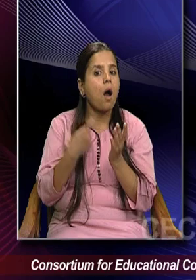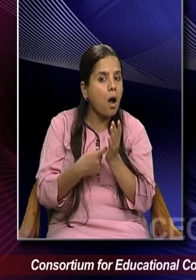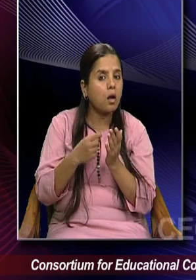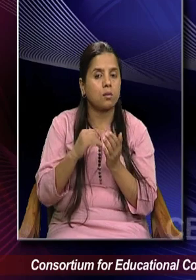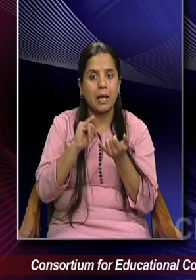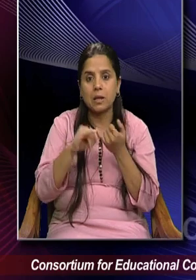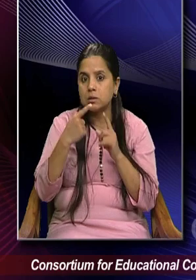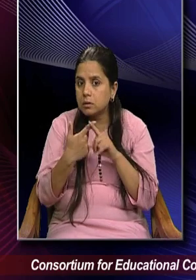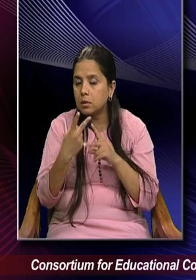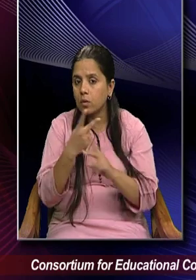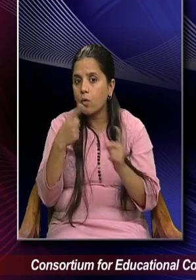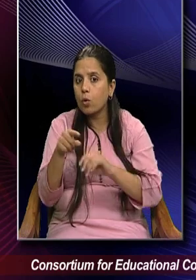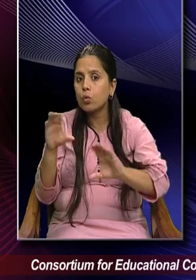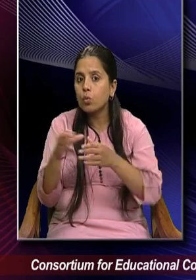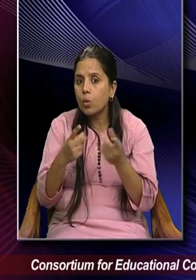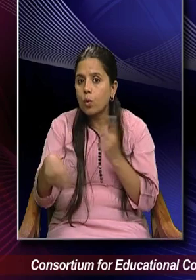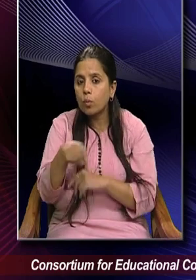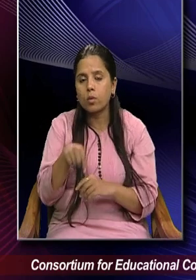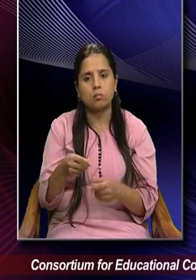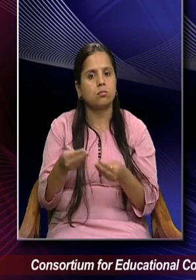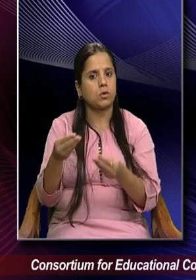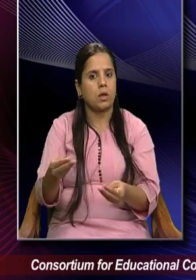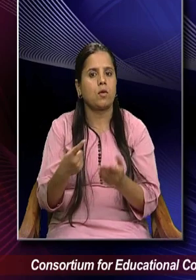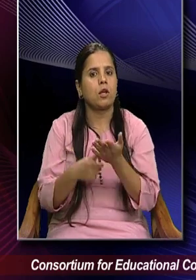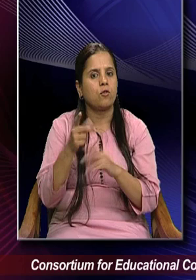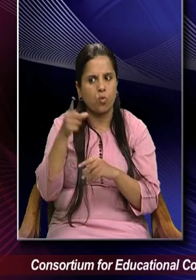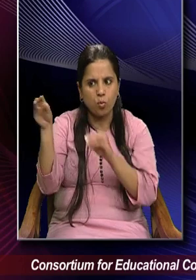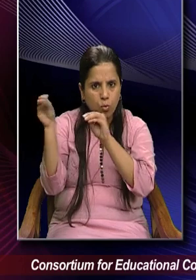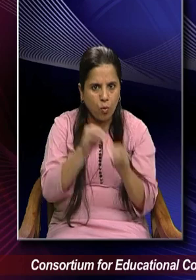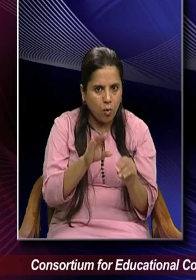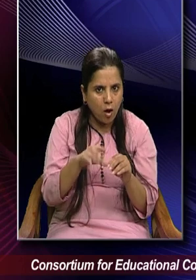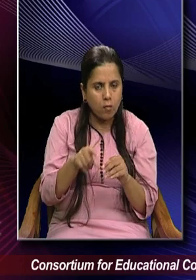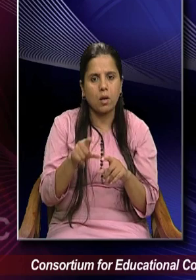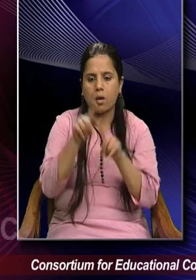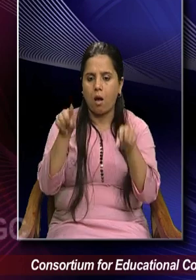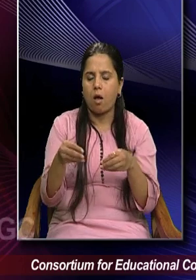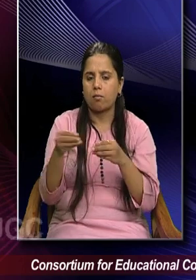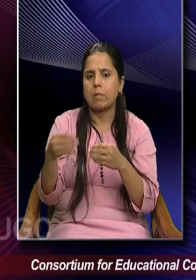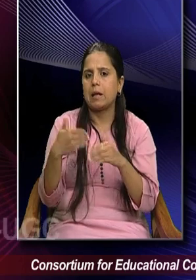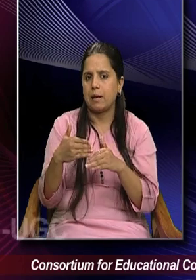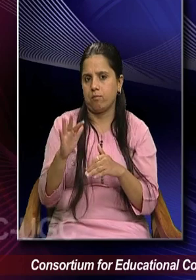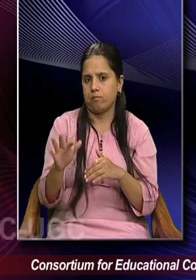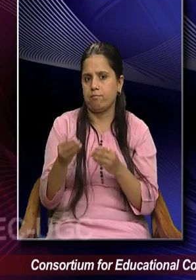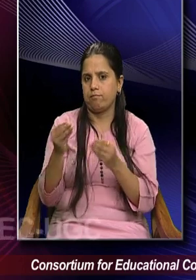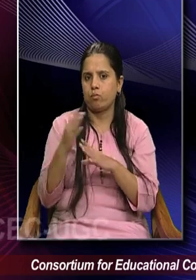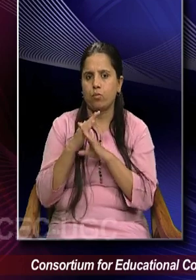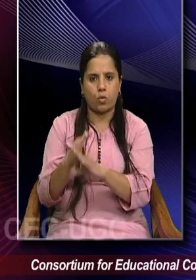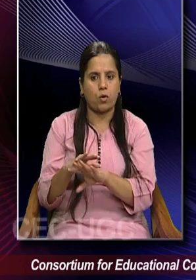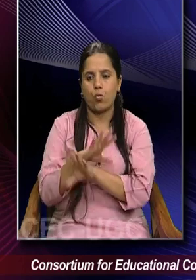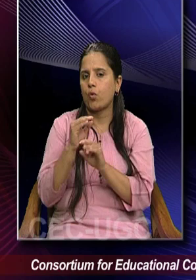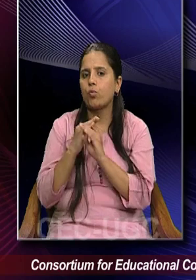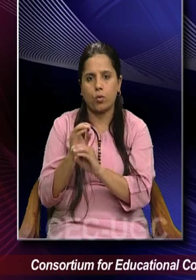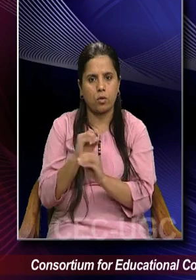groups, issues them refugee cards and provides limited assistance and protection.